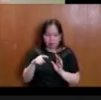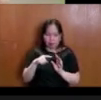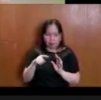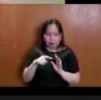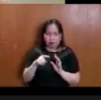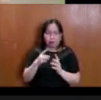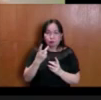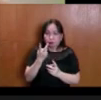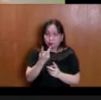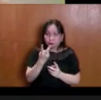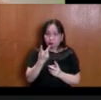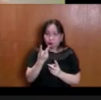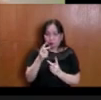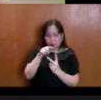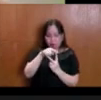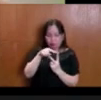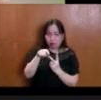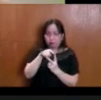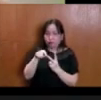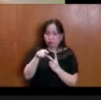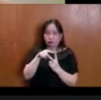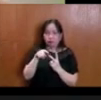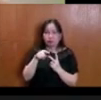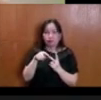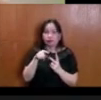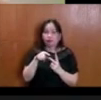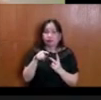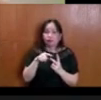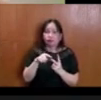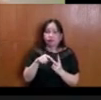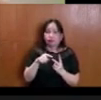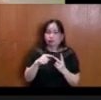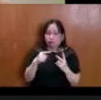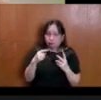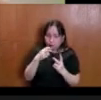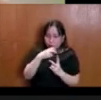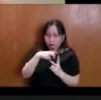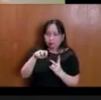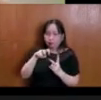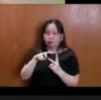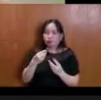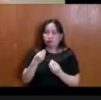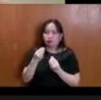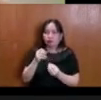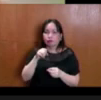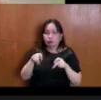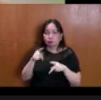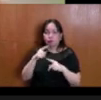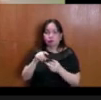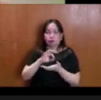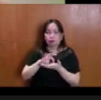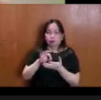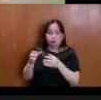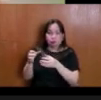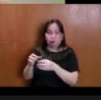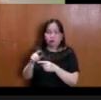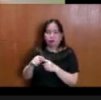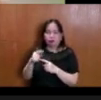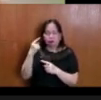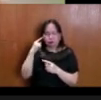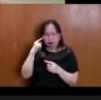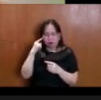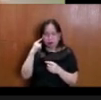twin transition, that it can bring immense opportunity for the financial sector, but we are also mindful of the